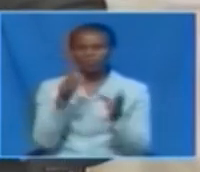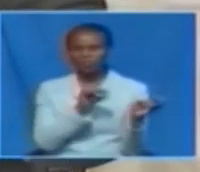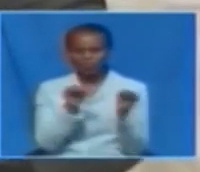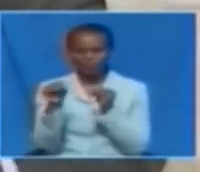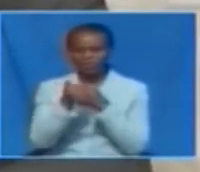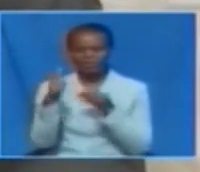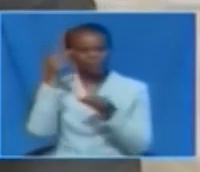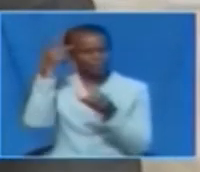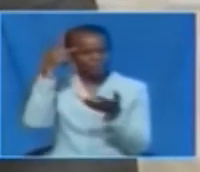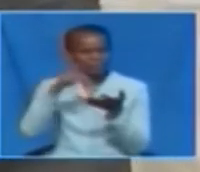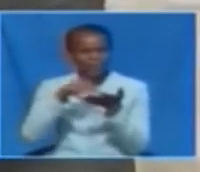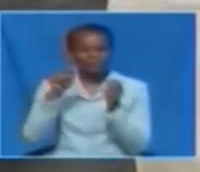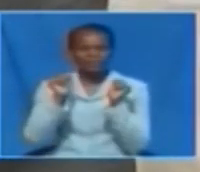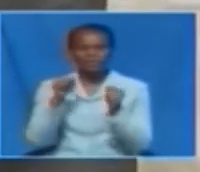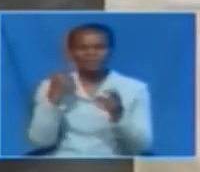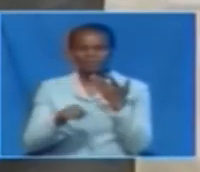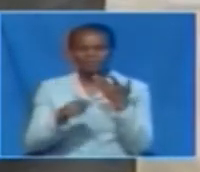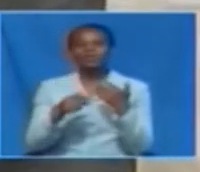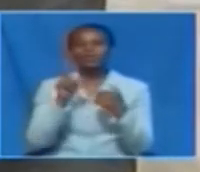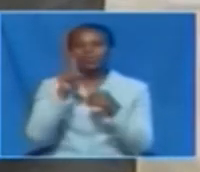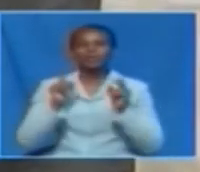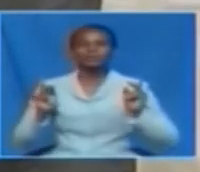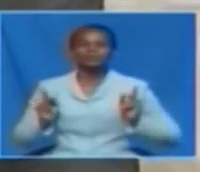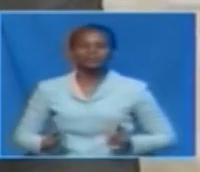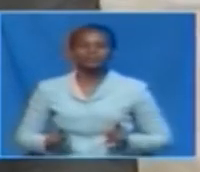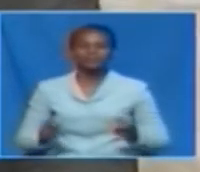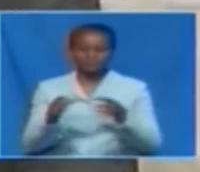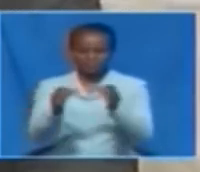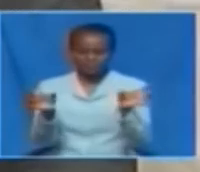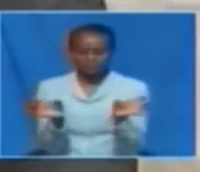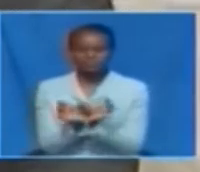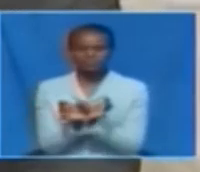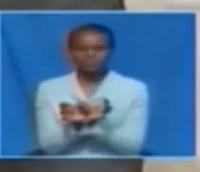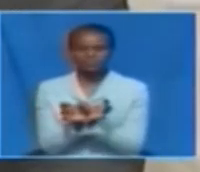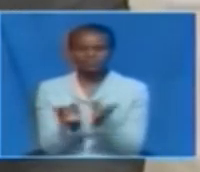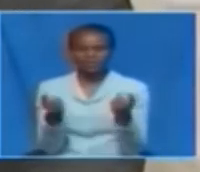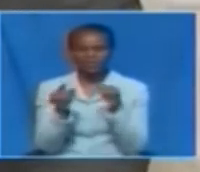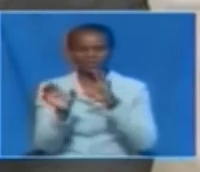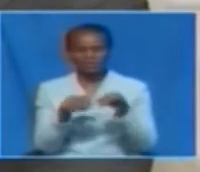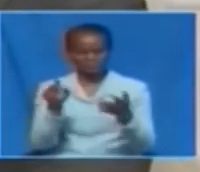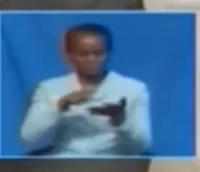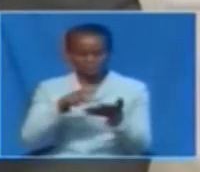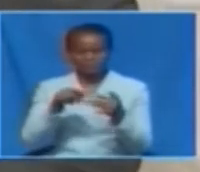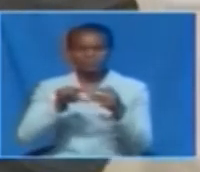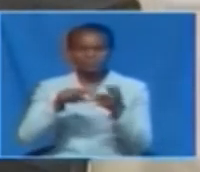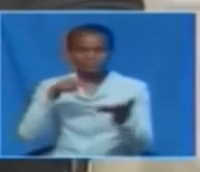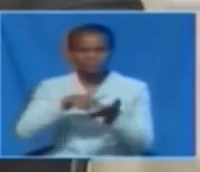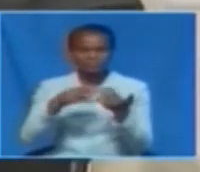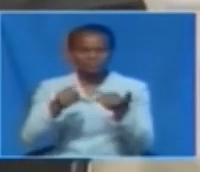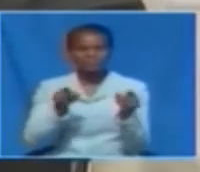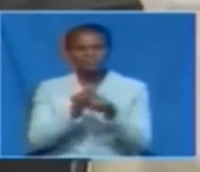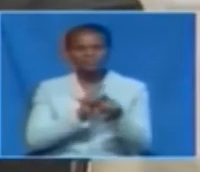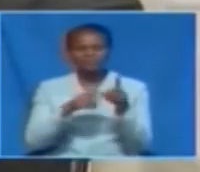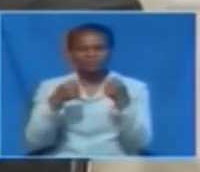party, they can only adopt one candidate for a constituency. So if you leave your party where you're standing and you go and